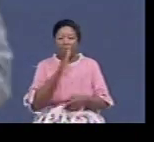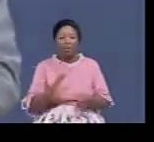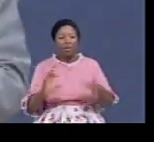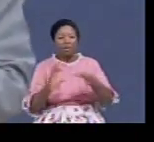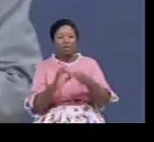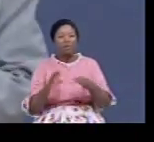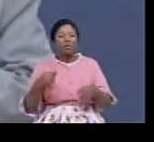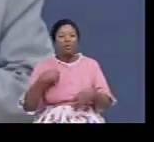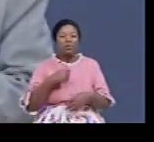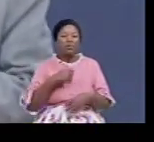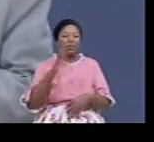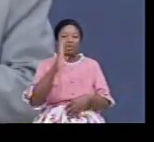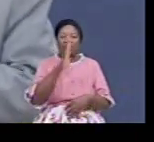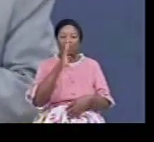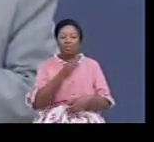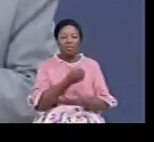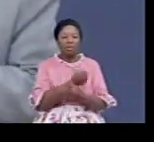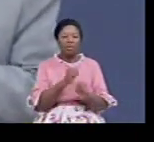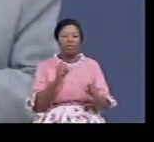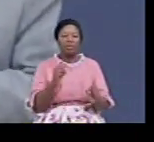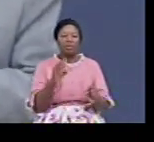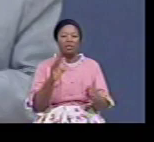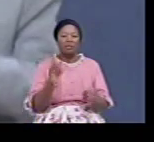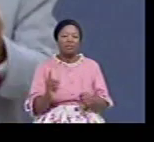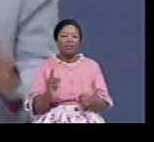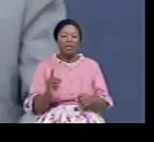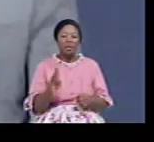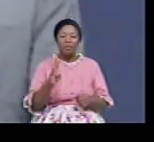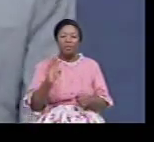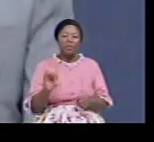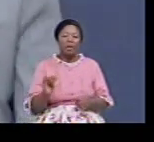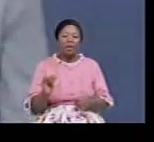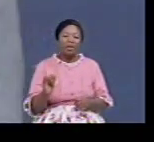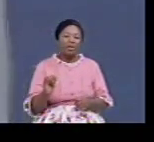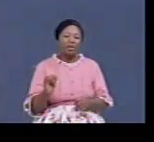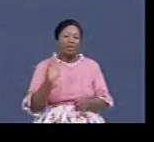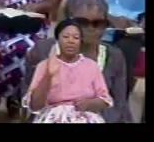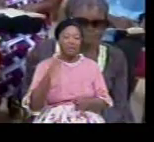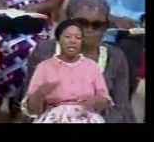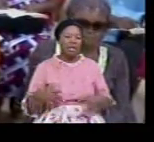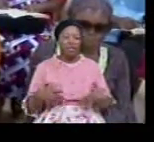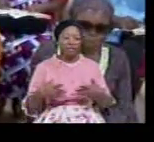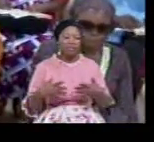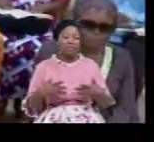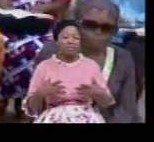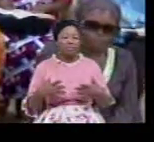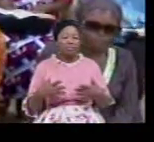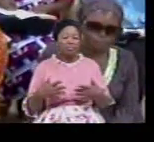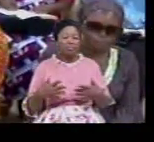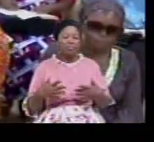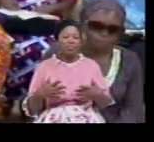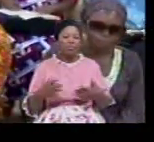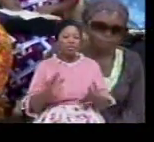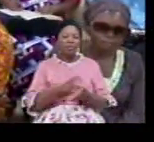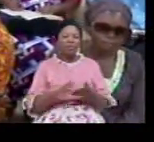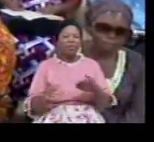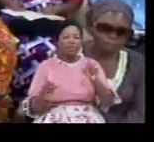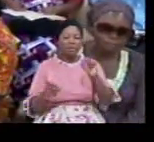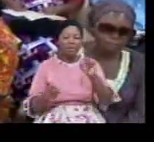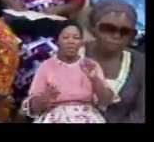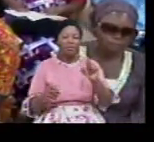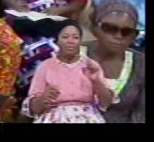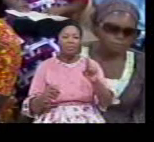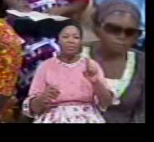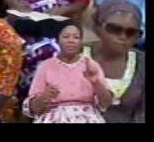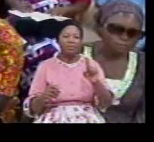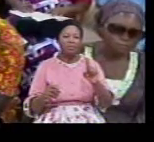be saved by his life. In verse 11, it now brings up everything